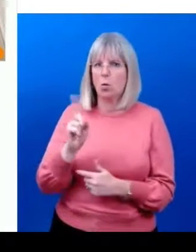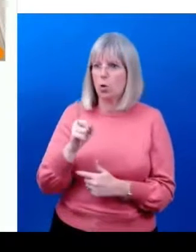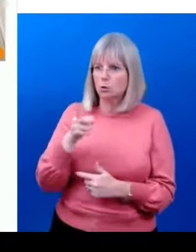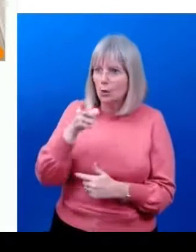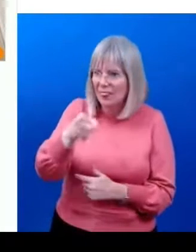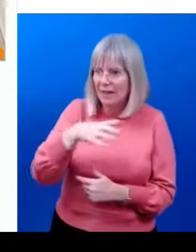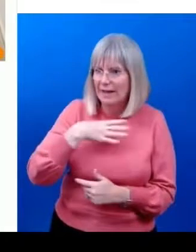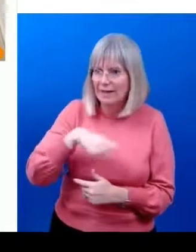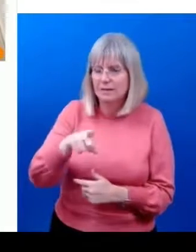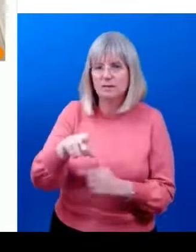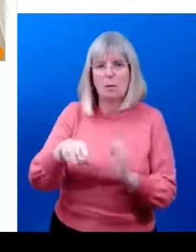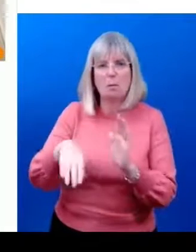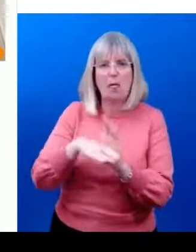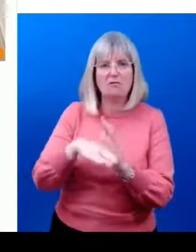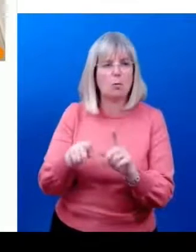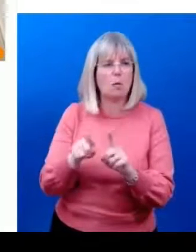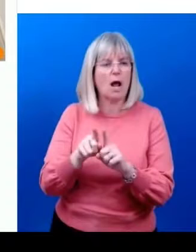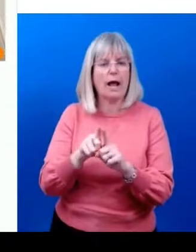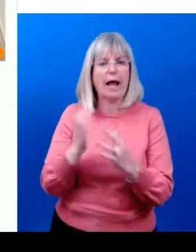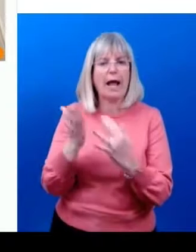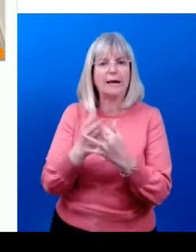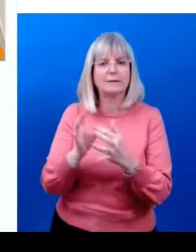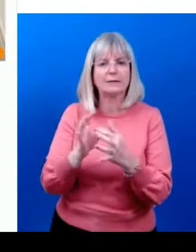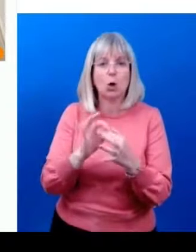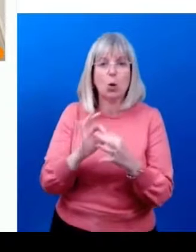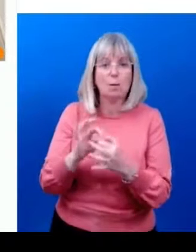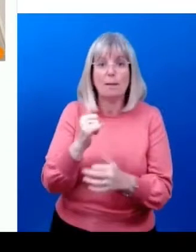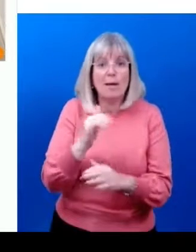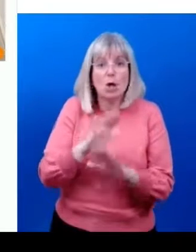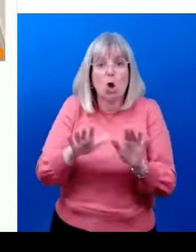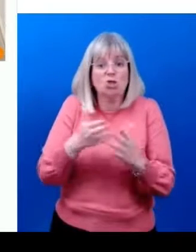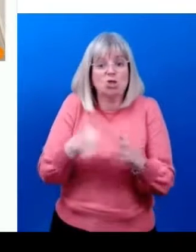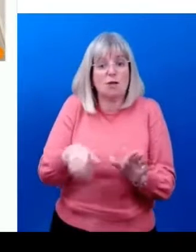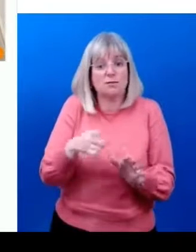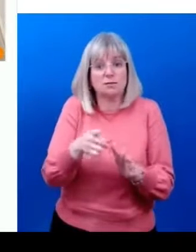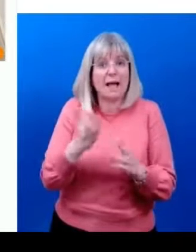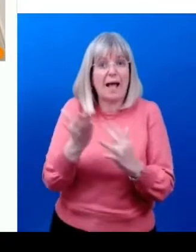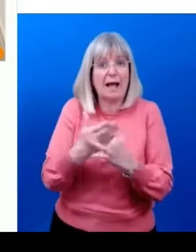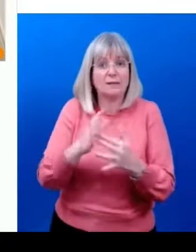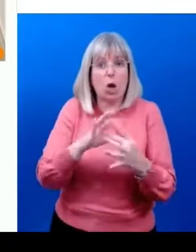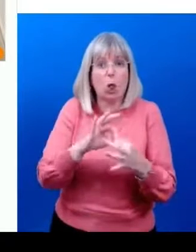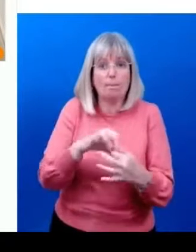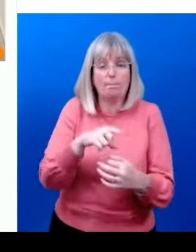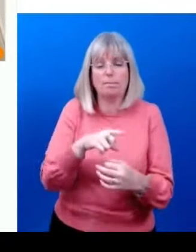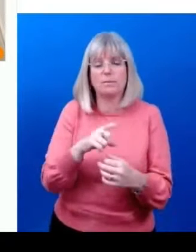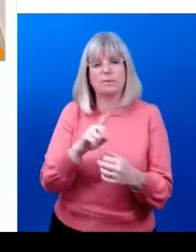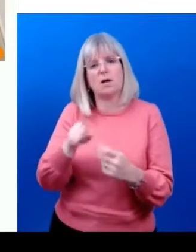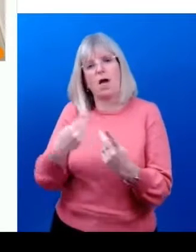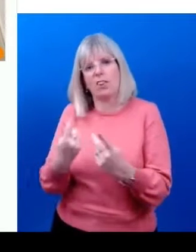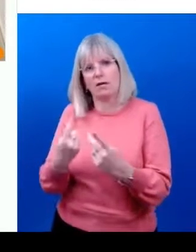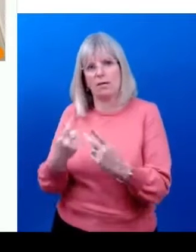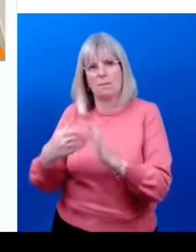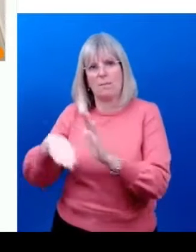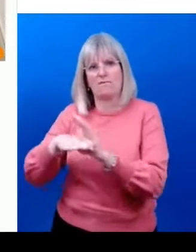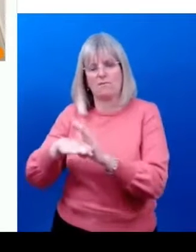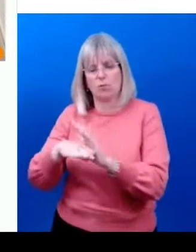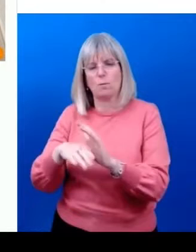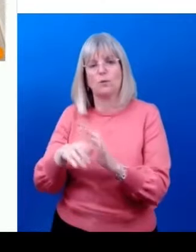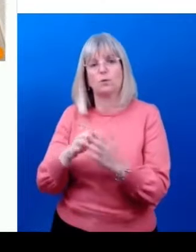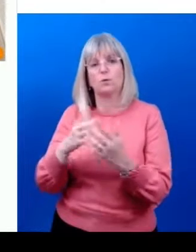necessarily just AccessLOOP, to be able to add that additional layer of accessibility